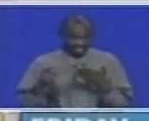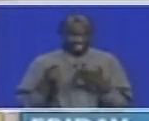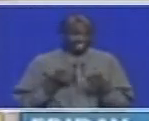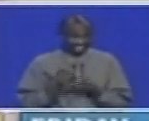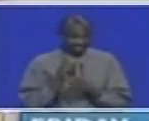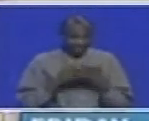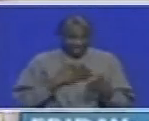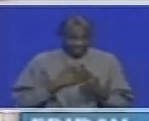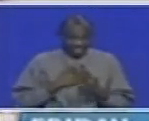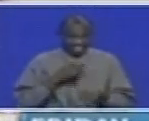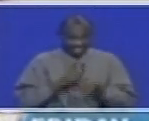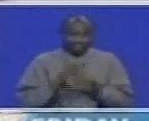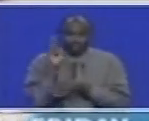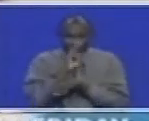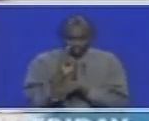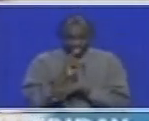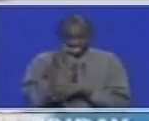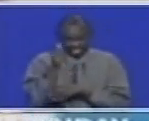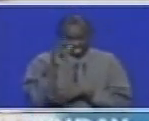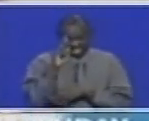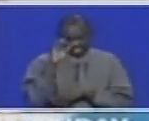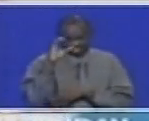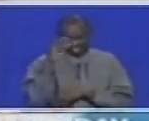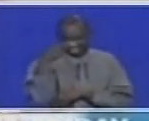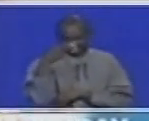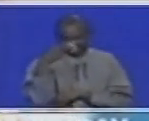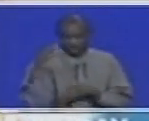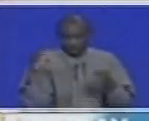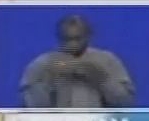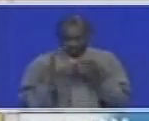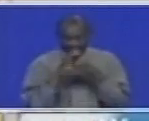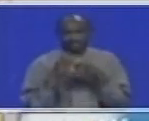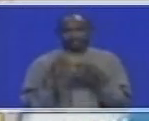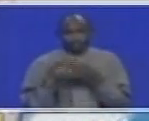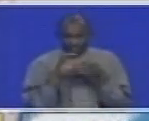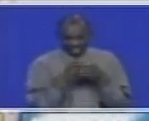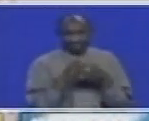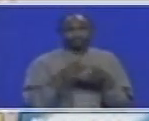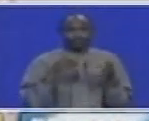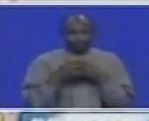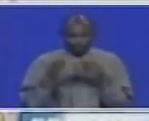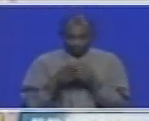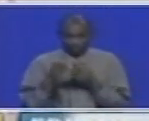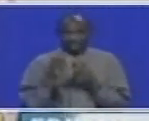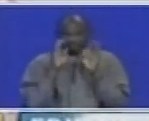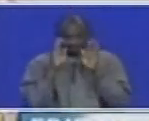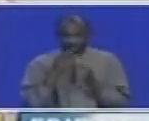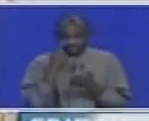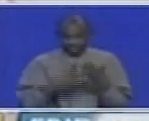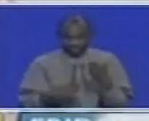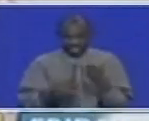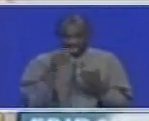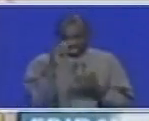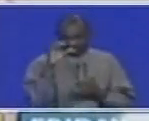is when we use A-R-C-H as a combining form to mean main or most important, we say